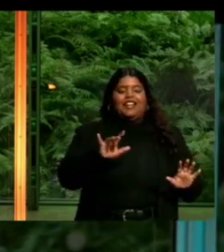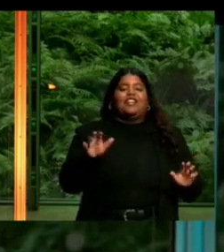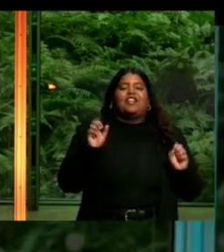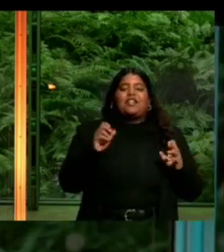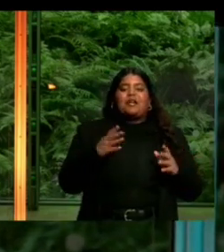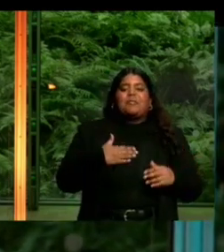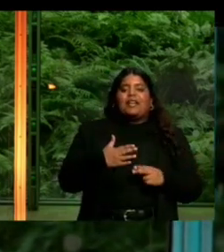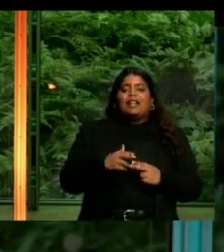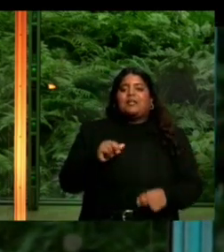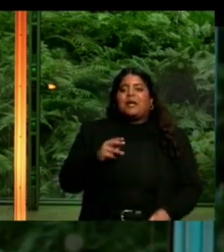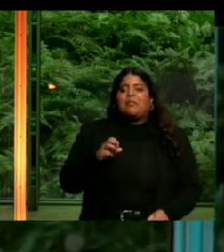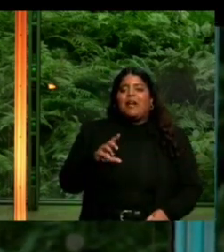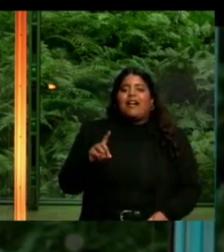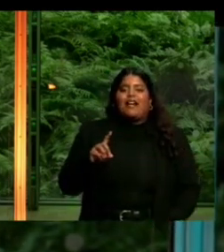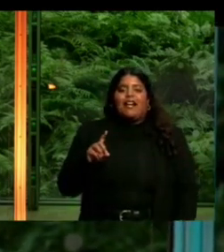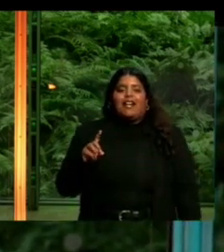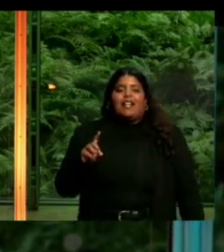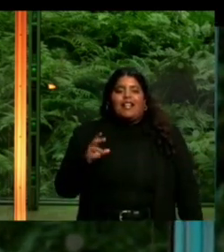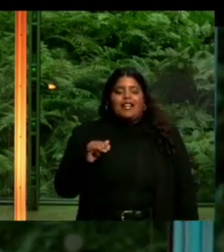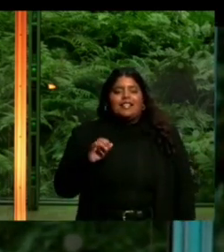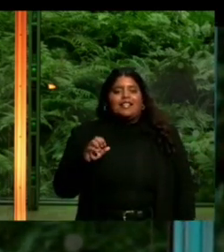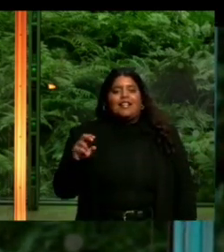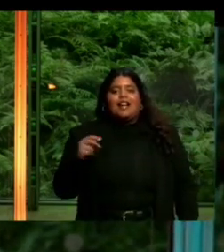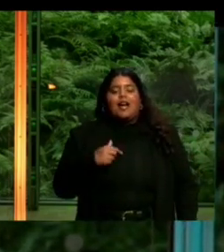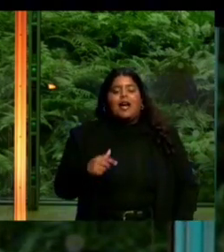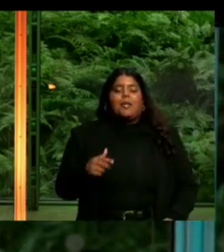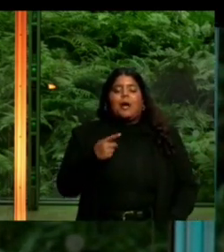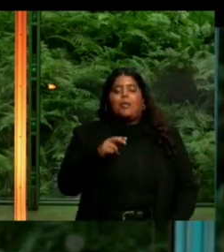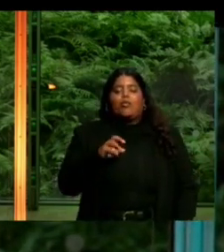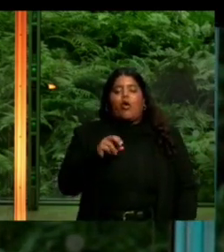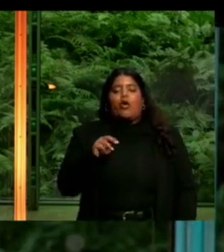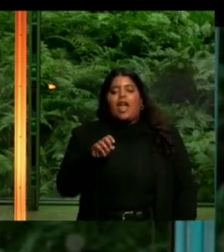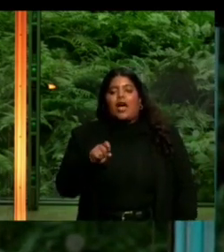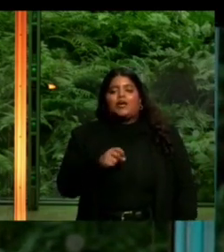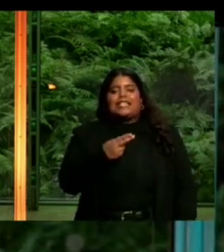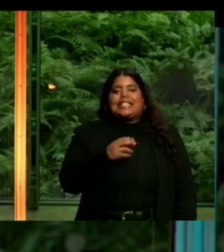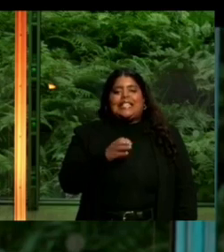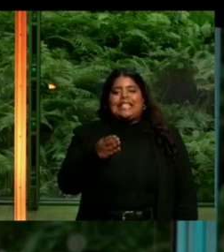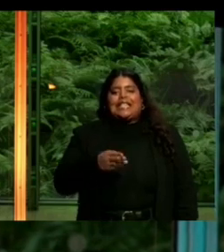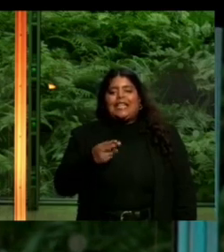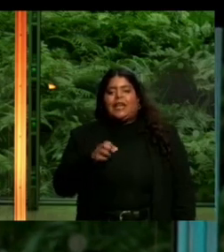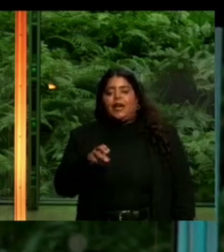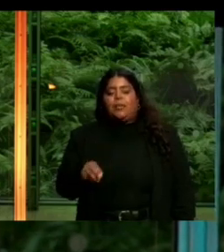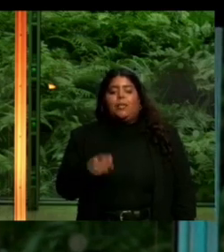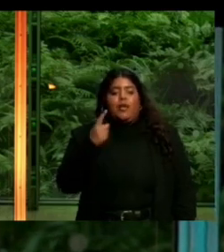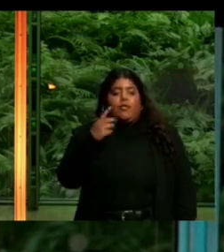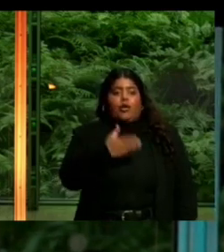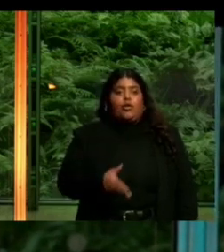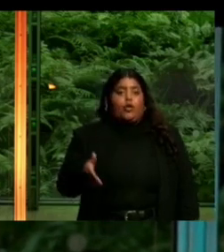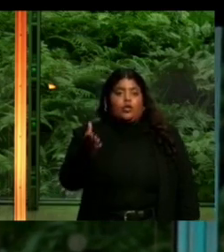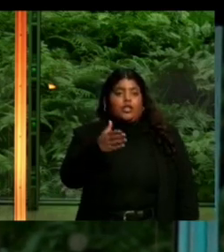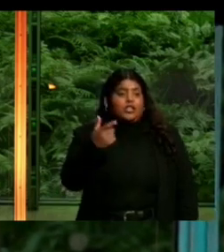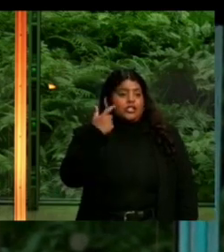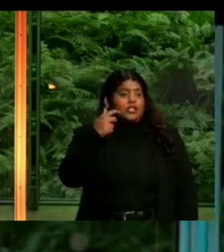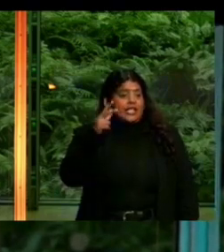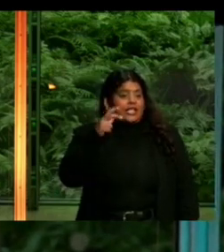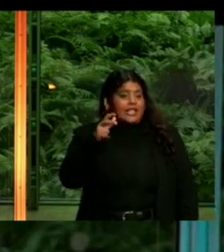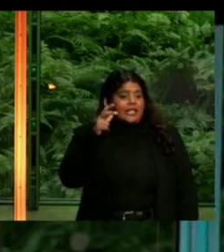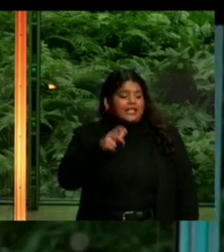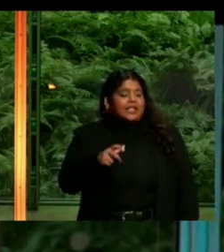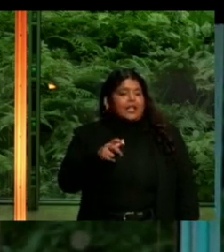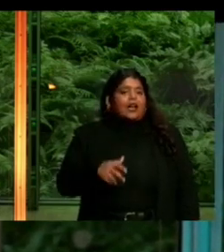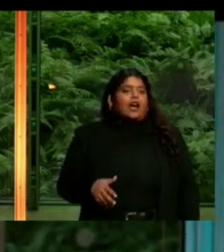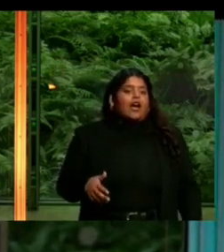my name is Emad Hasan. I use the pronouns he and him. And for those who are just listening,